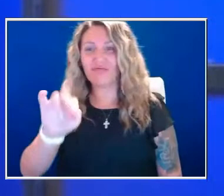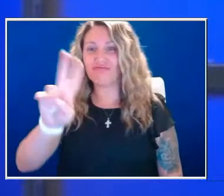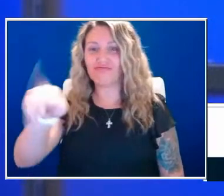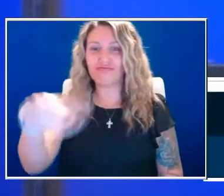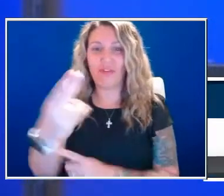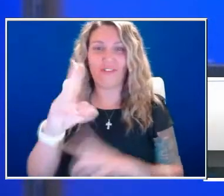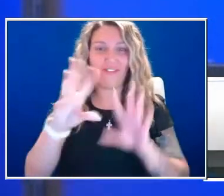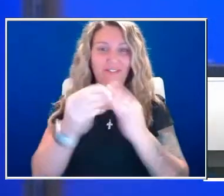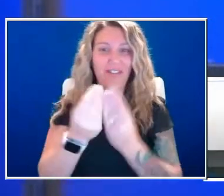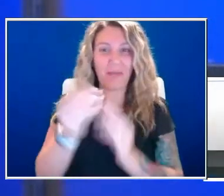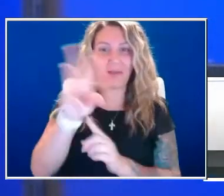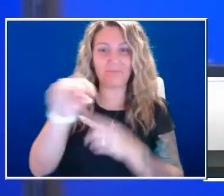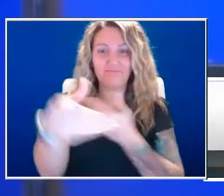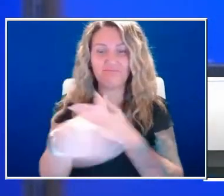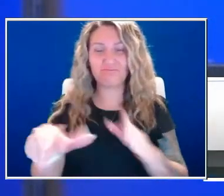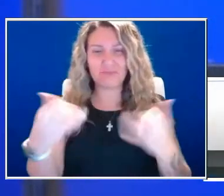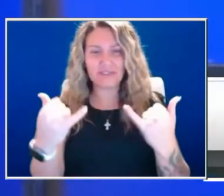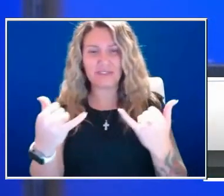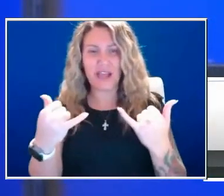are discussing AVM,